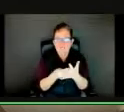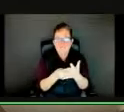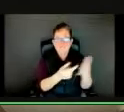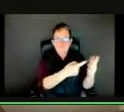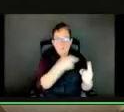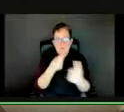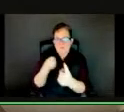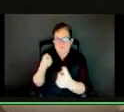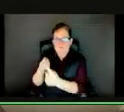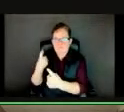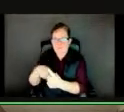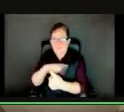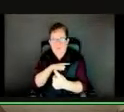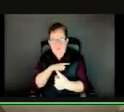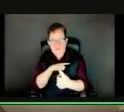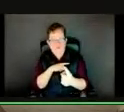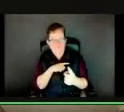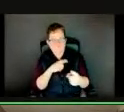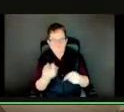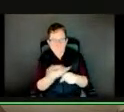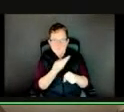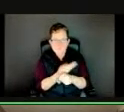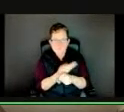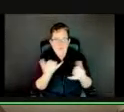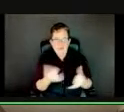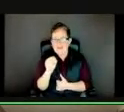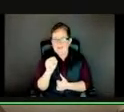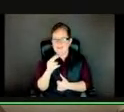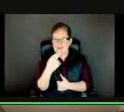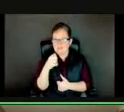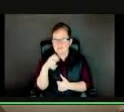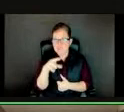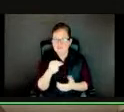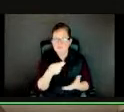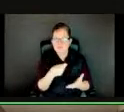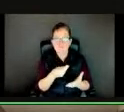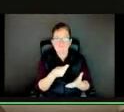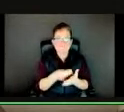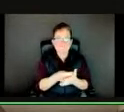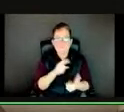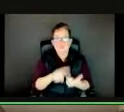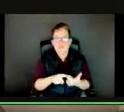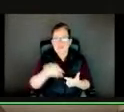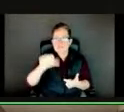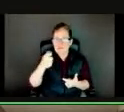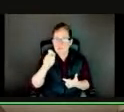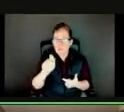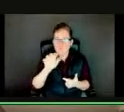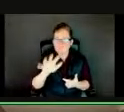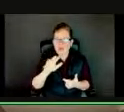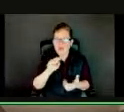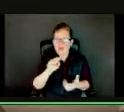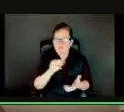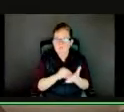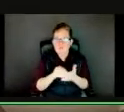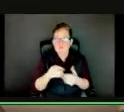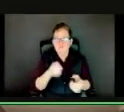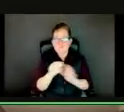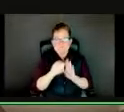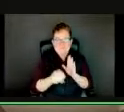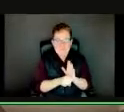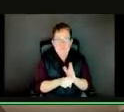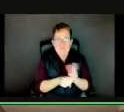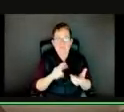considered altogether. The Navigation Center funding, the $10.5 million grant we received from the state, the ARPA funds, and